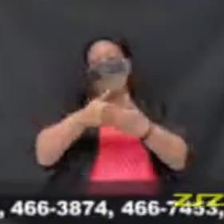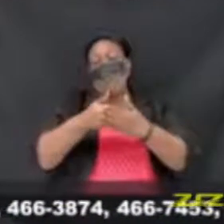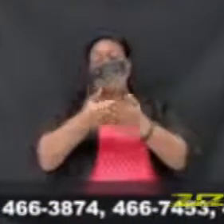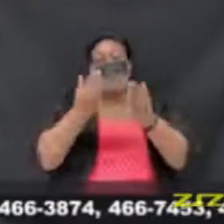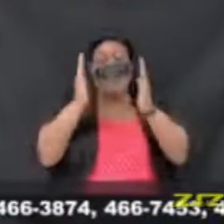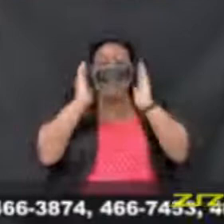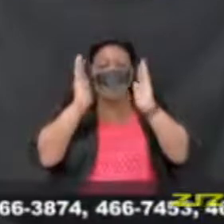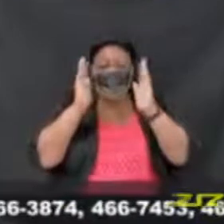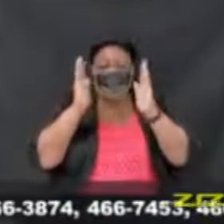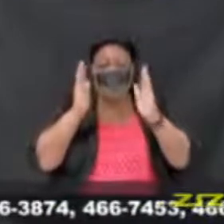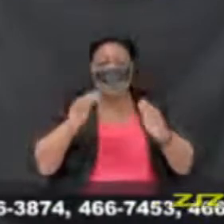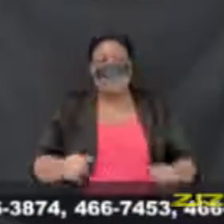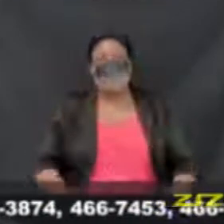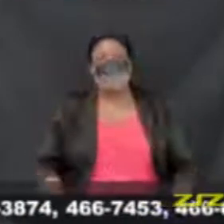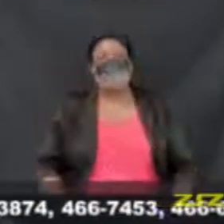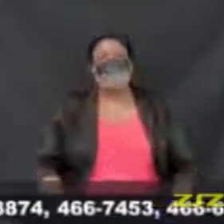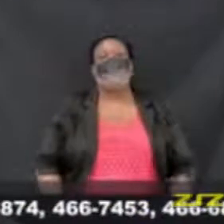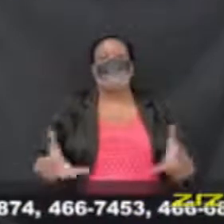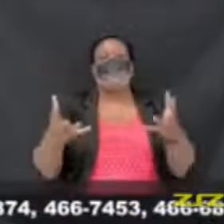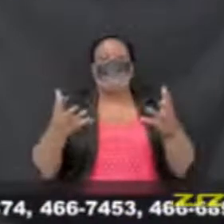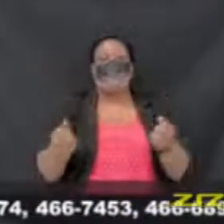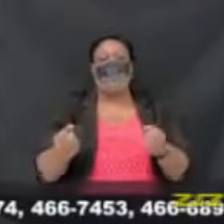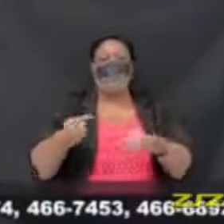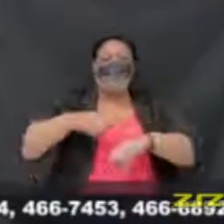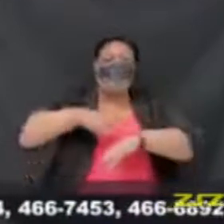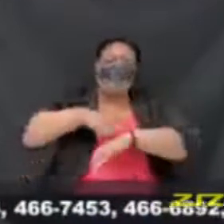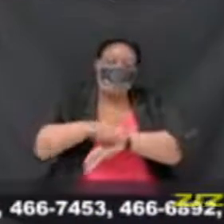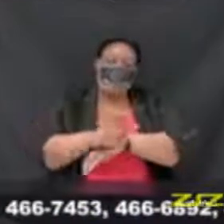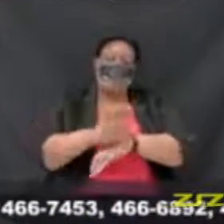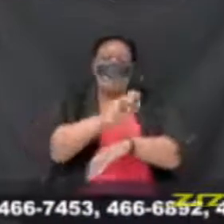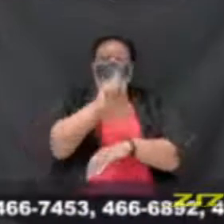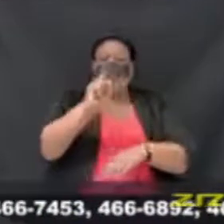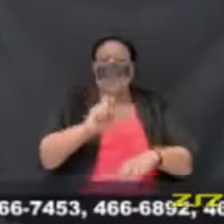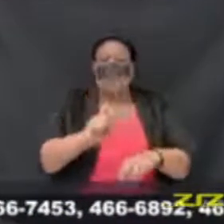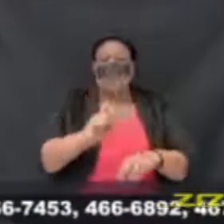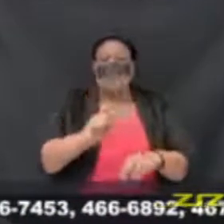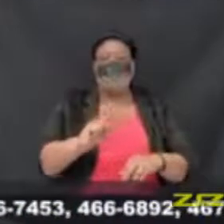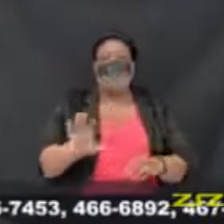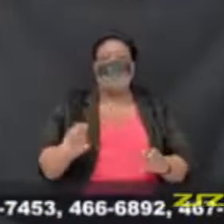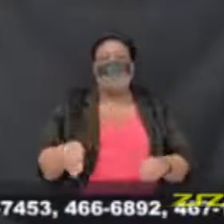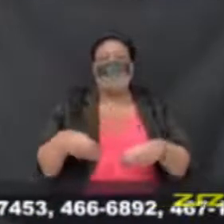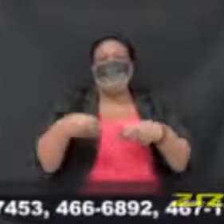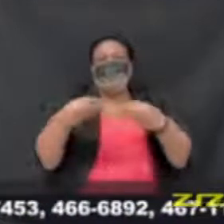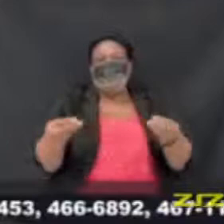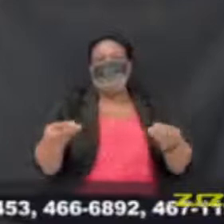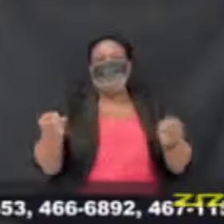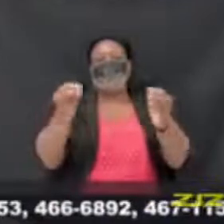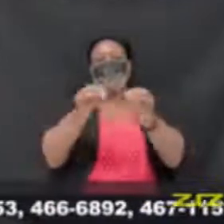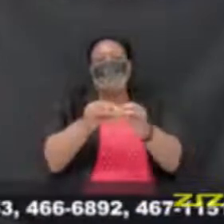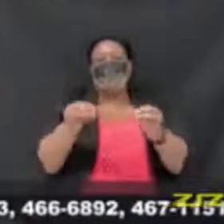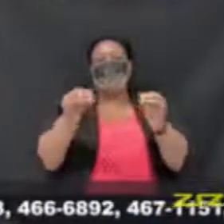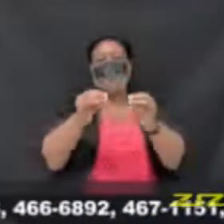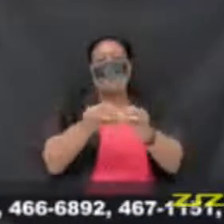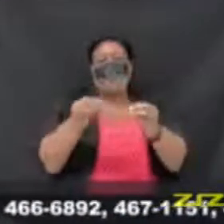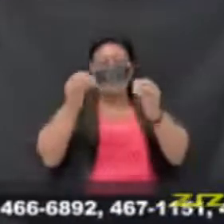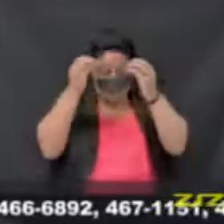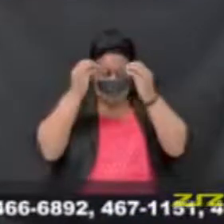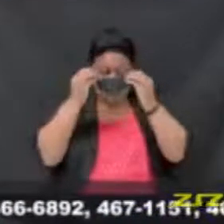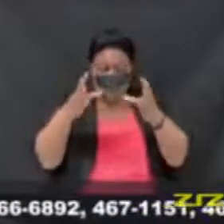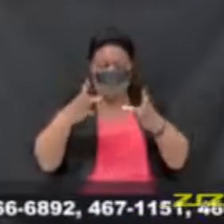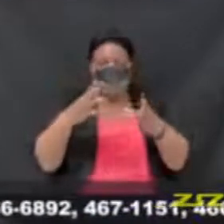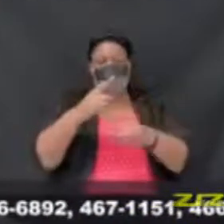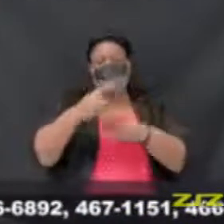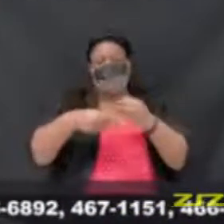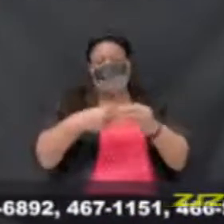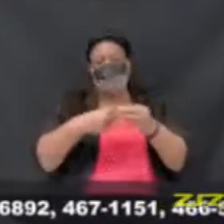And I also would like to thank those who would have sent in their questions as we continue to provide you with accurate information on the management